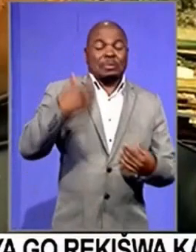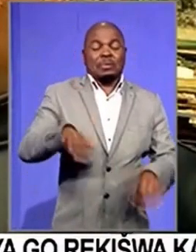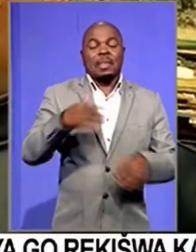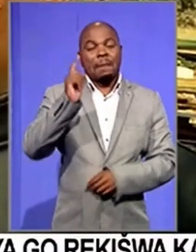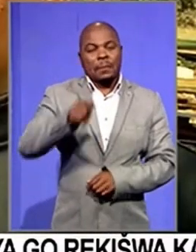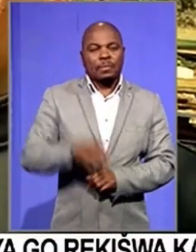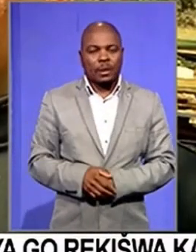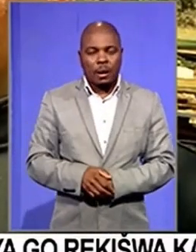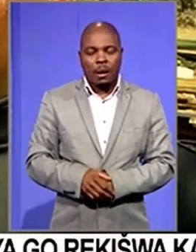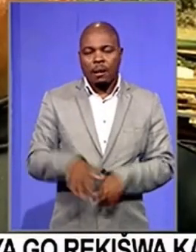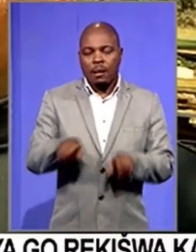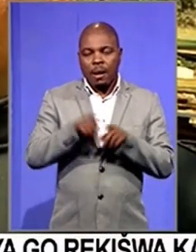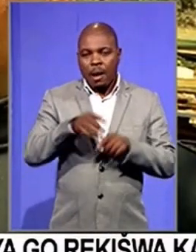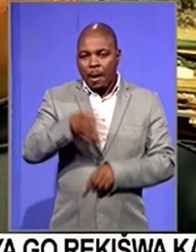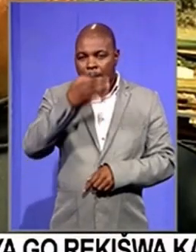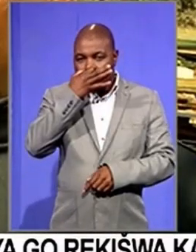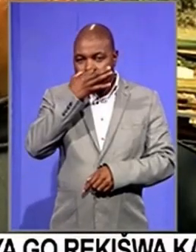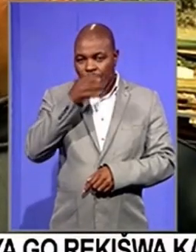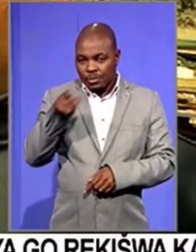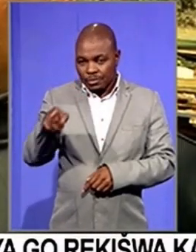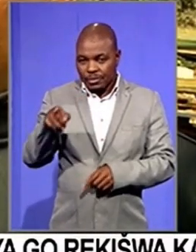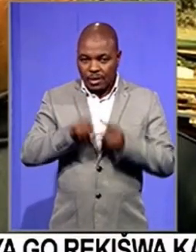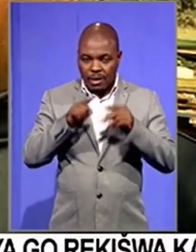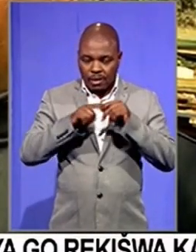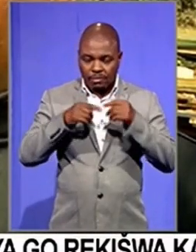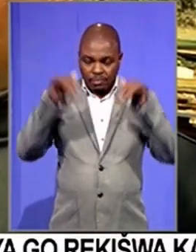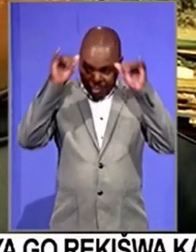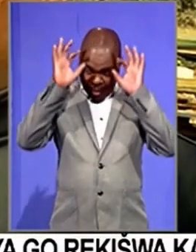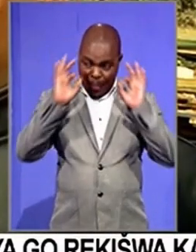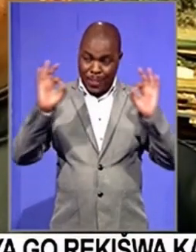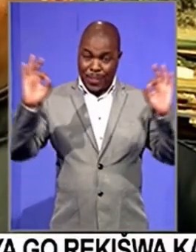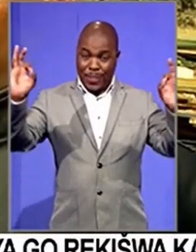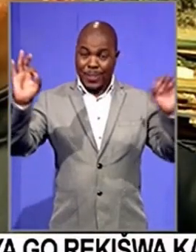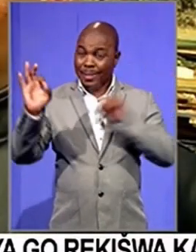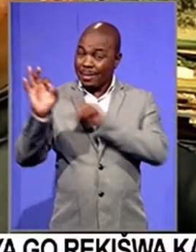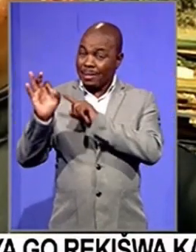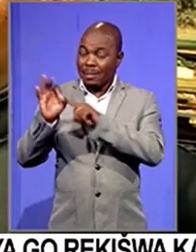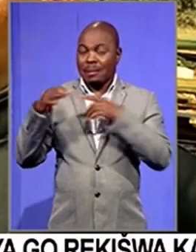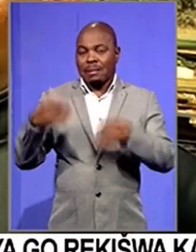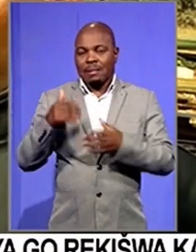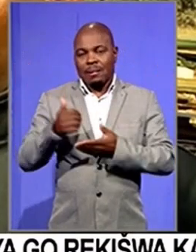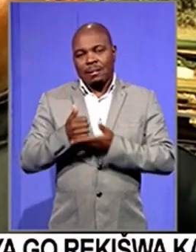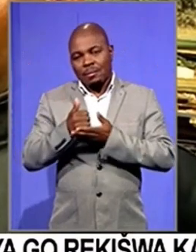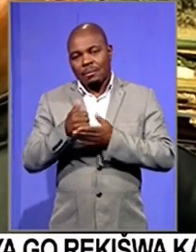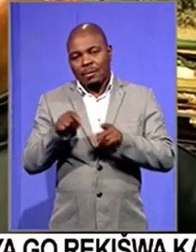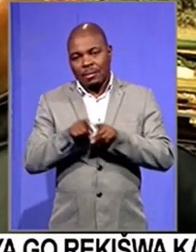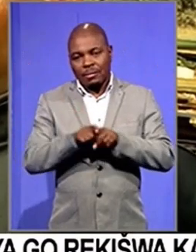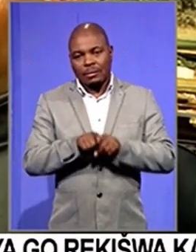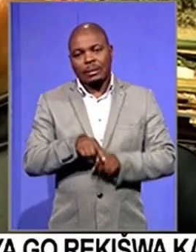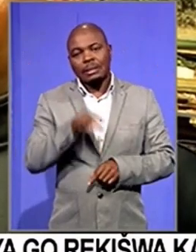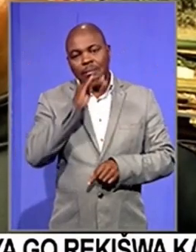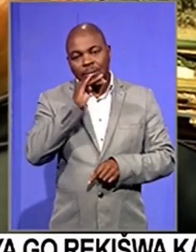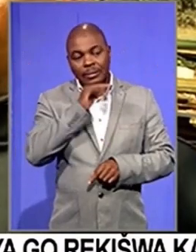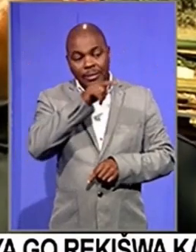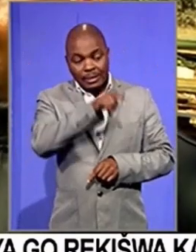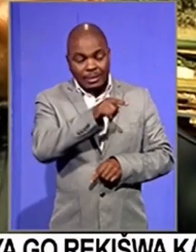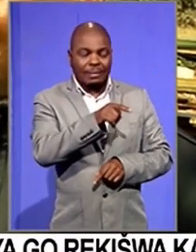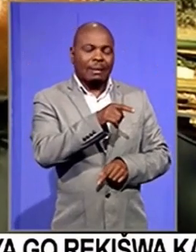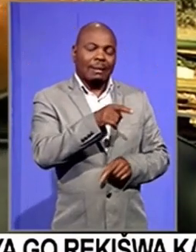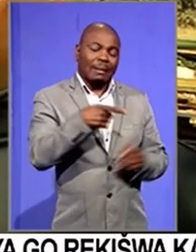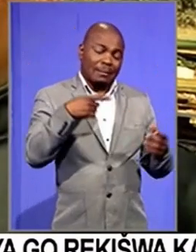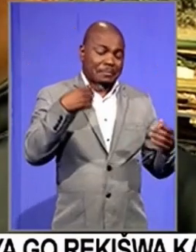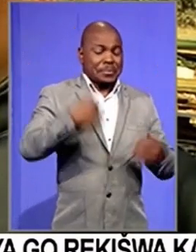of the bull, for instance, and the length of the horns would make a bull or a cow quite expensive in the market. That is why